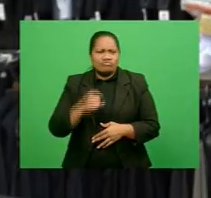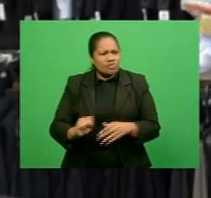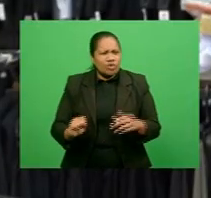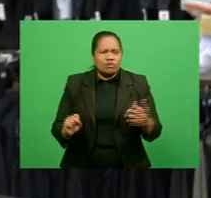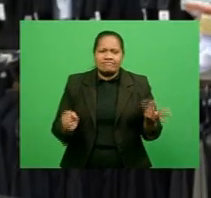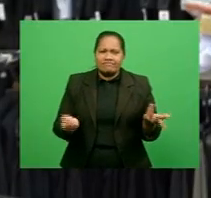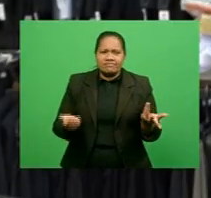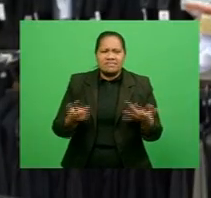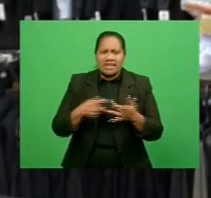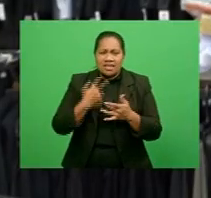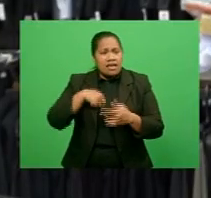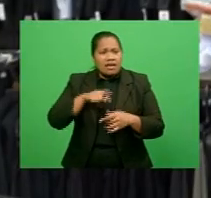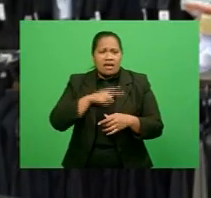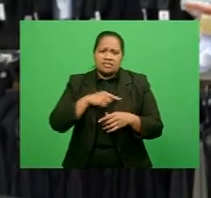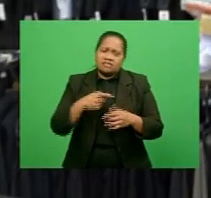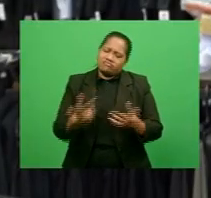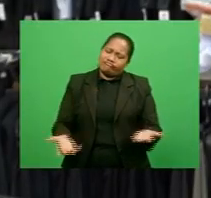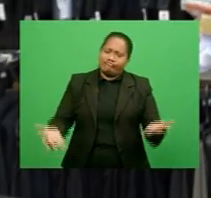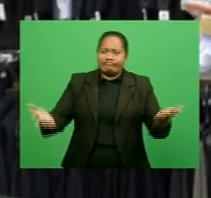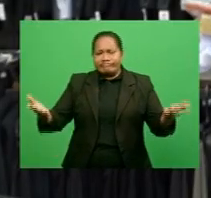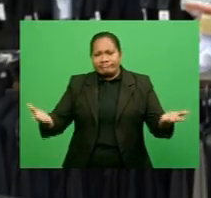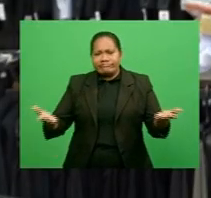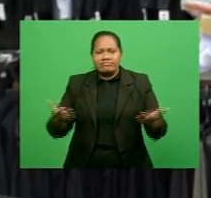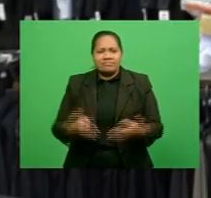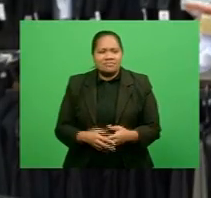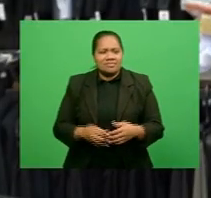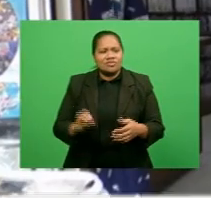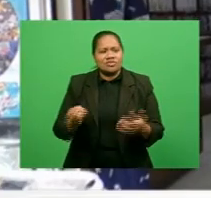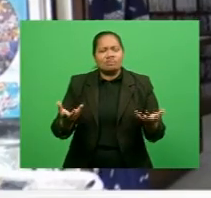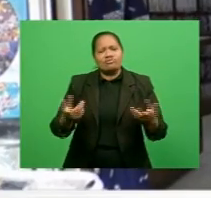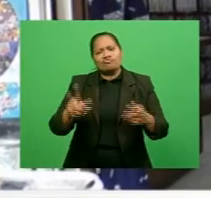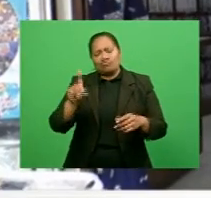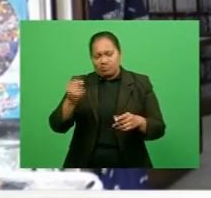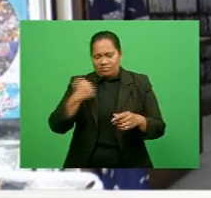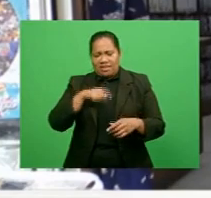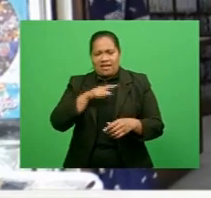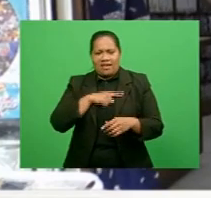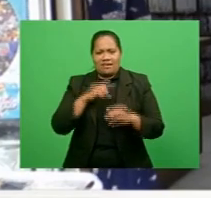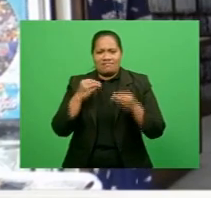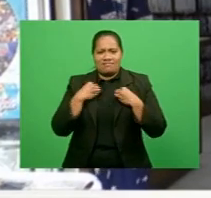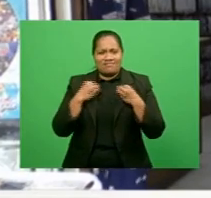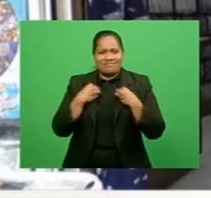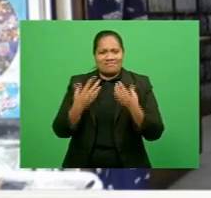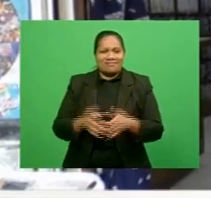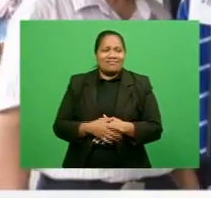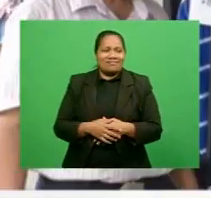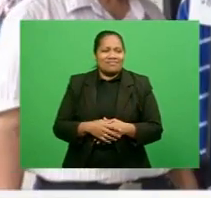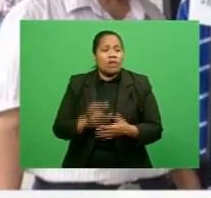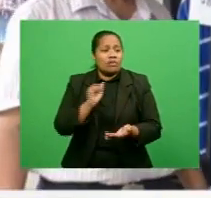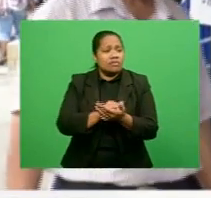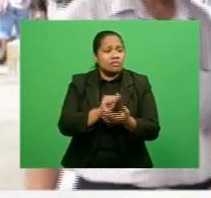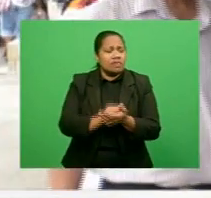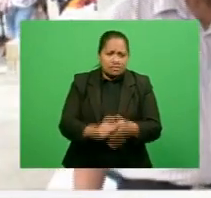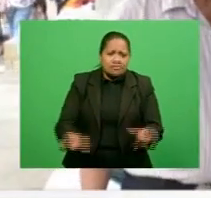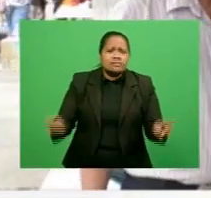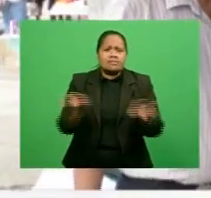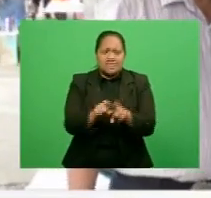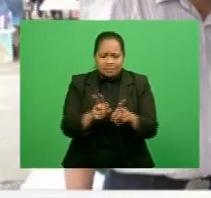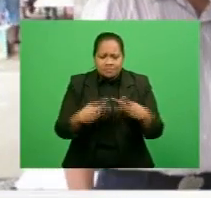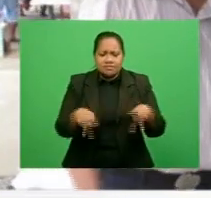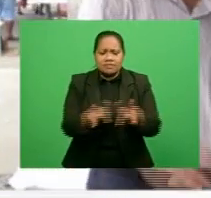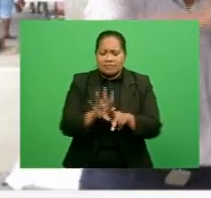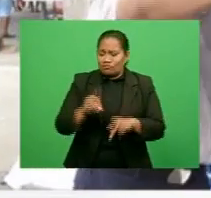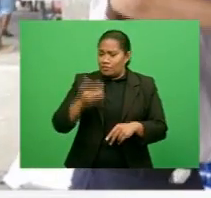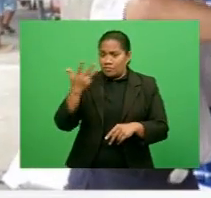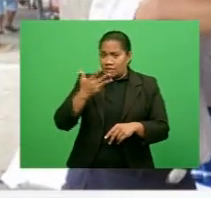We had a very open hand. Was given to us to do business. The store has been at the same location since